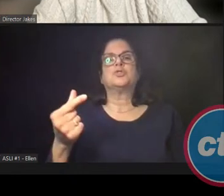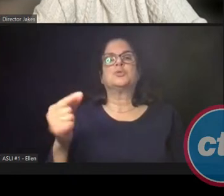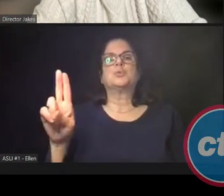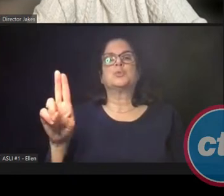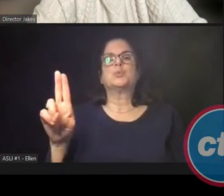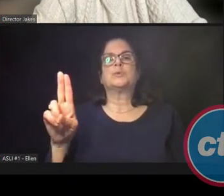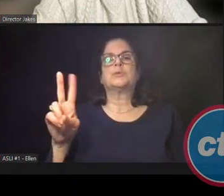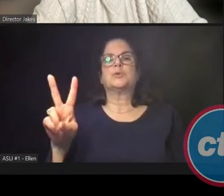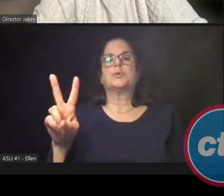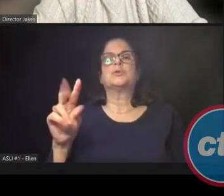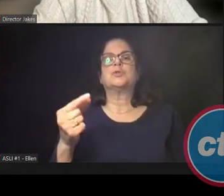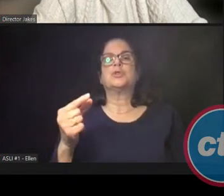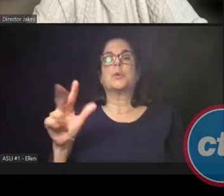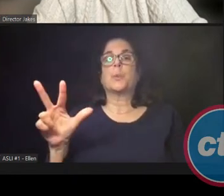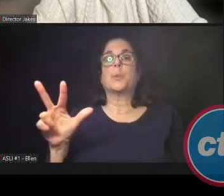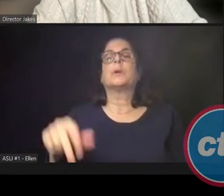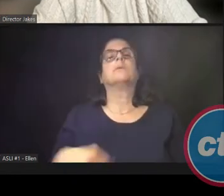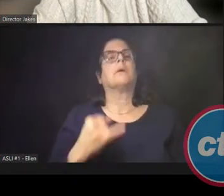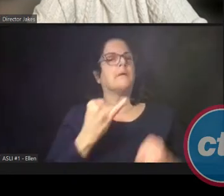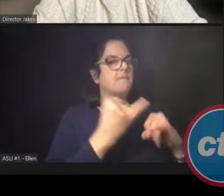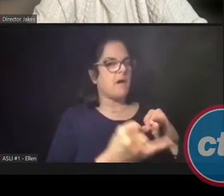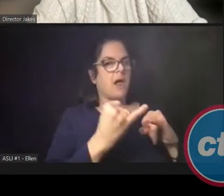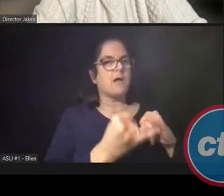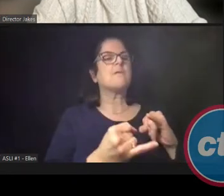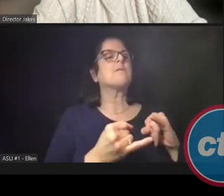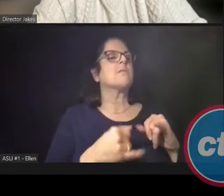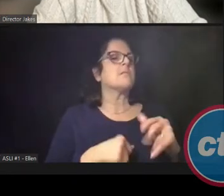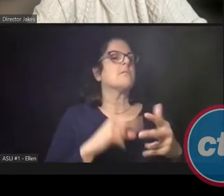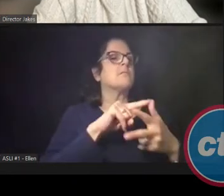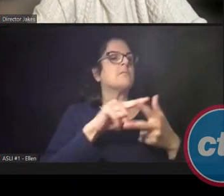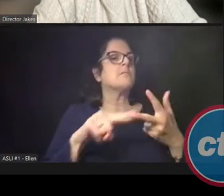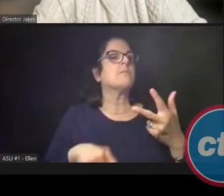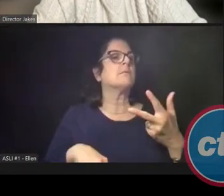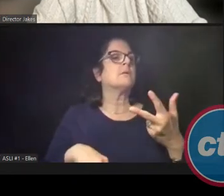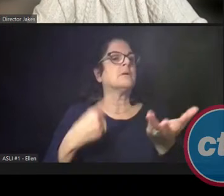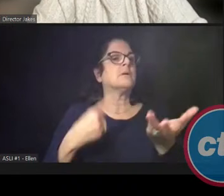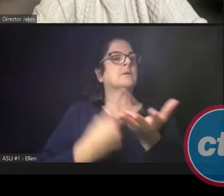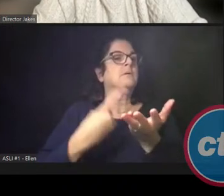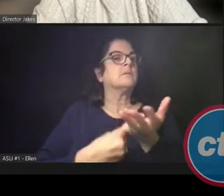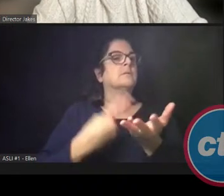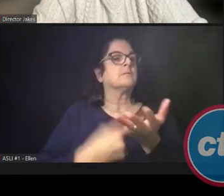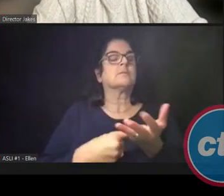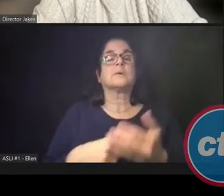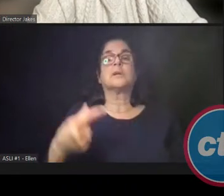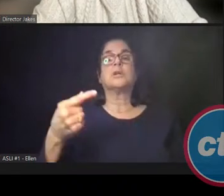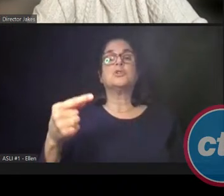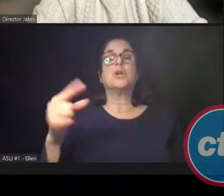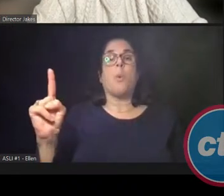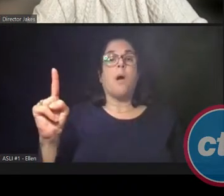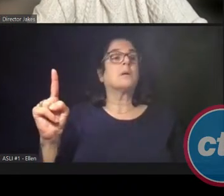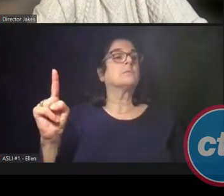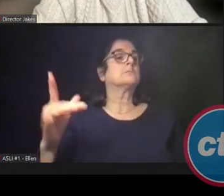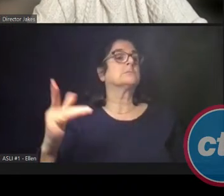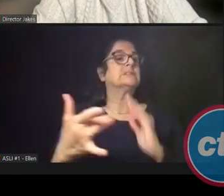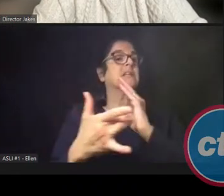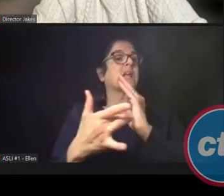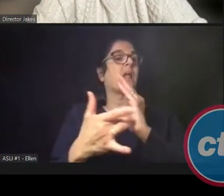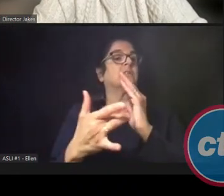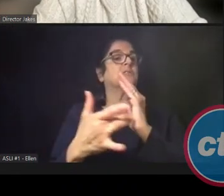Final order of business, review of contract numbers G1 through G3, technology